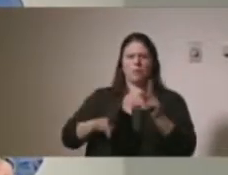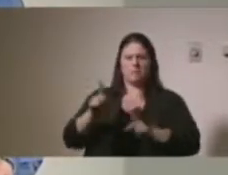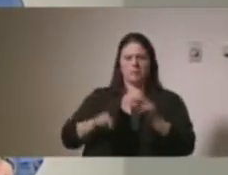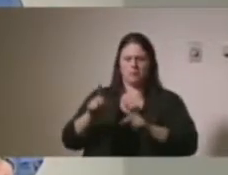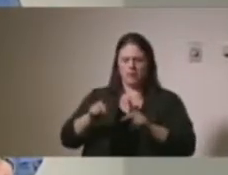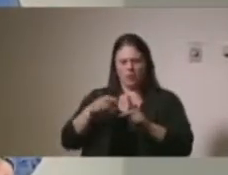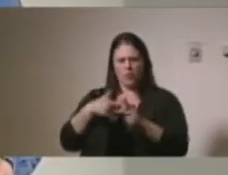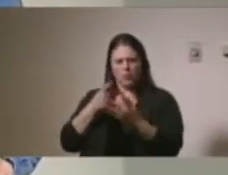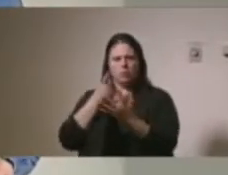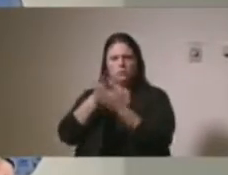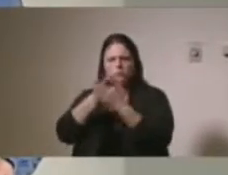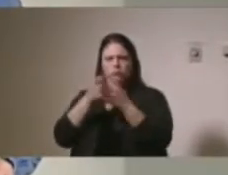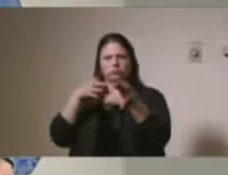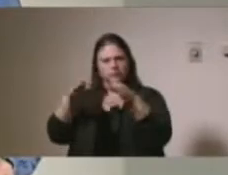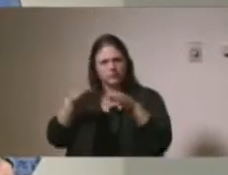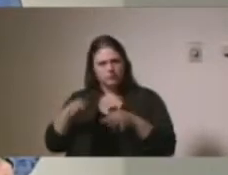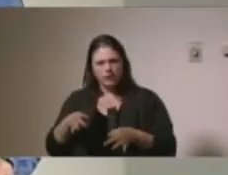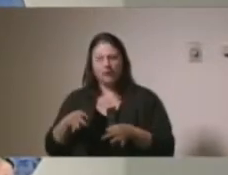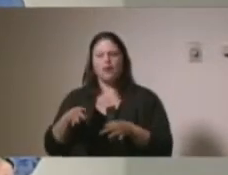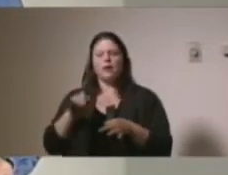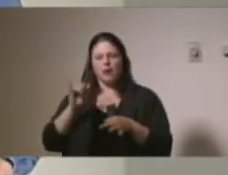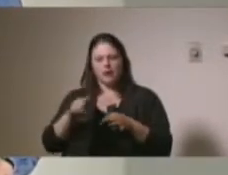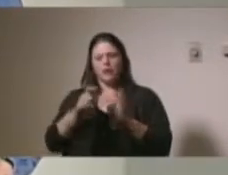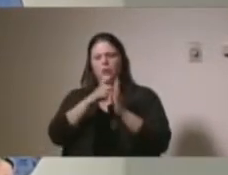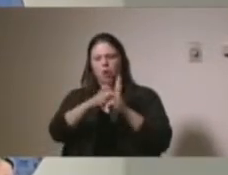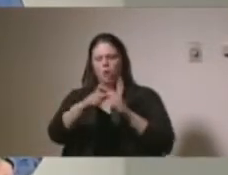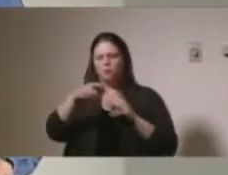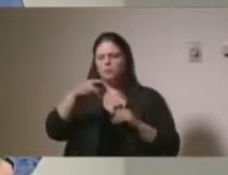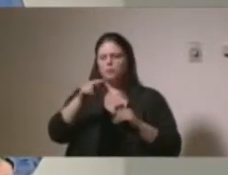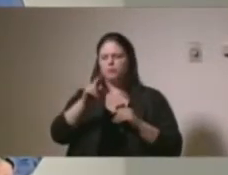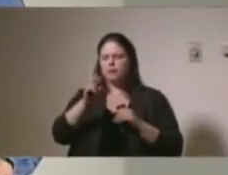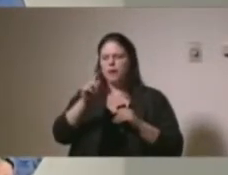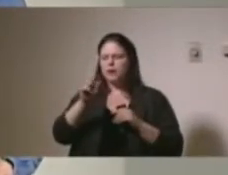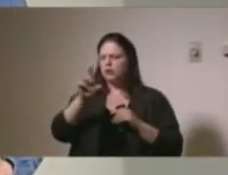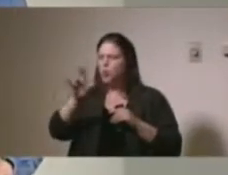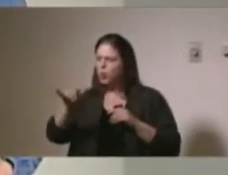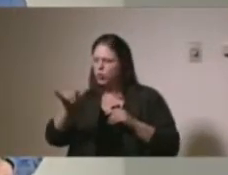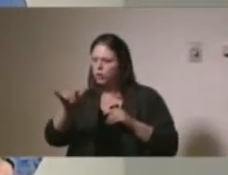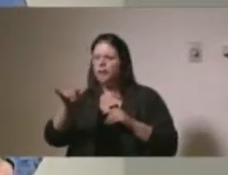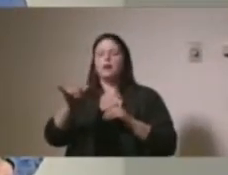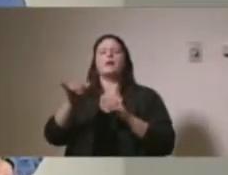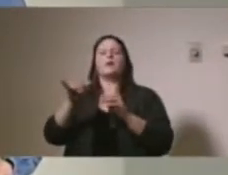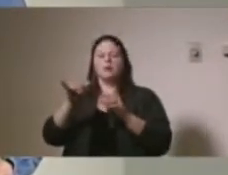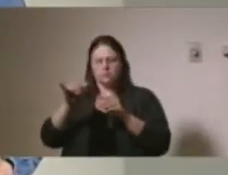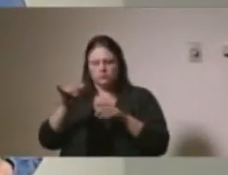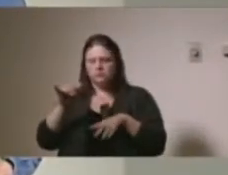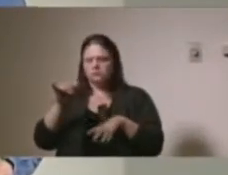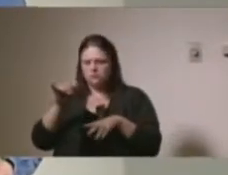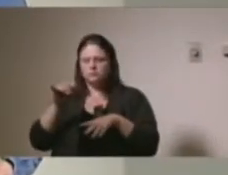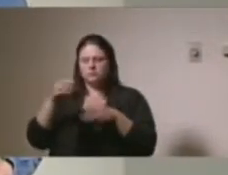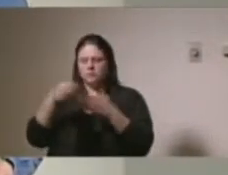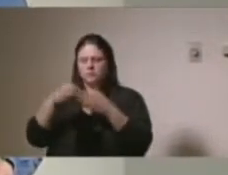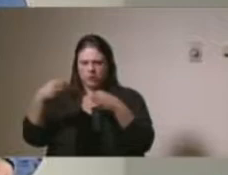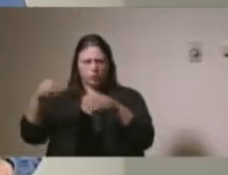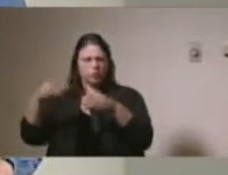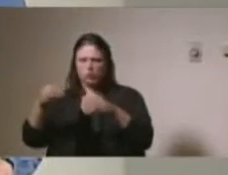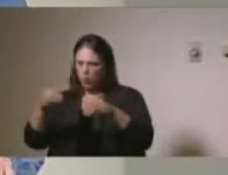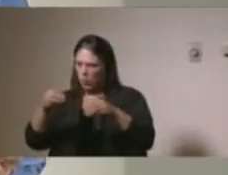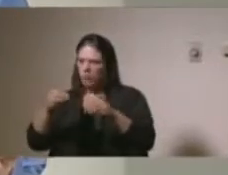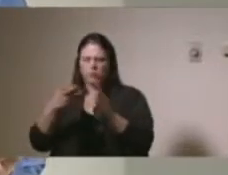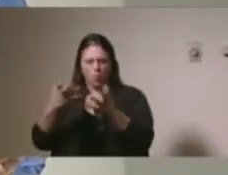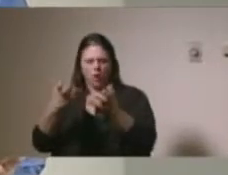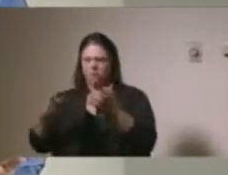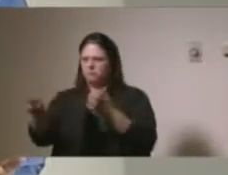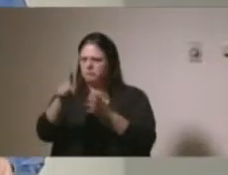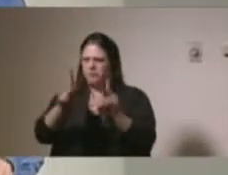predatory lending petition. If that city councillor doesn't sign that petition, we're going into his ward. And we're going to create the